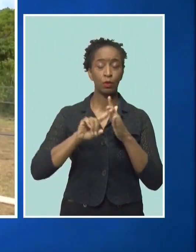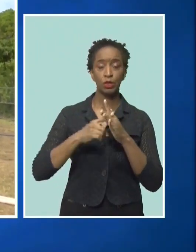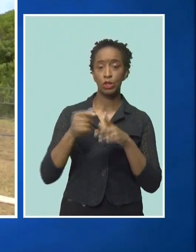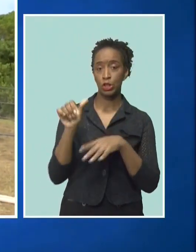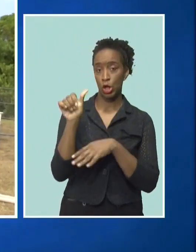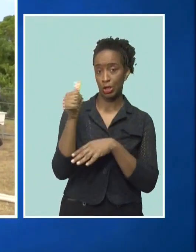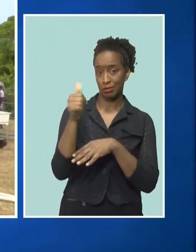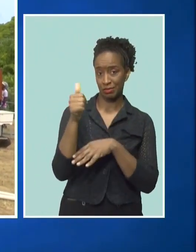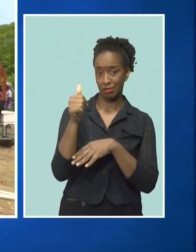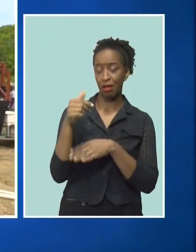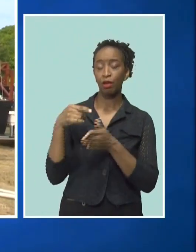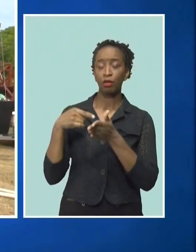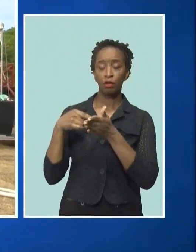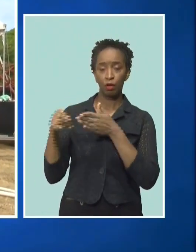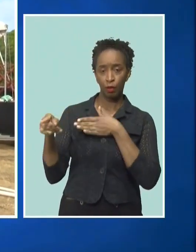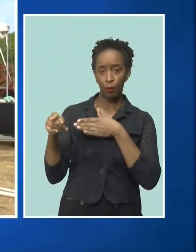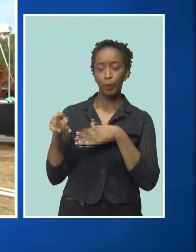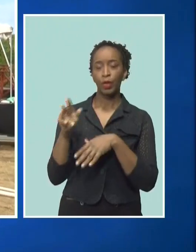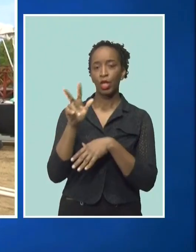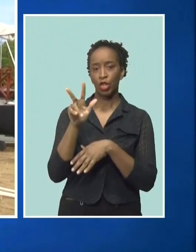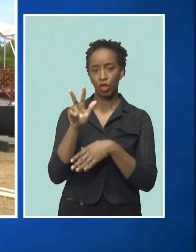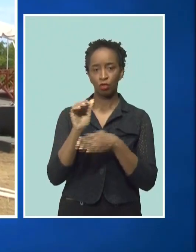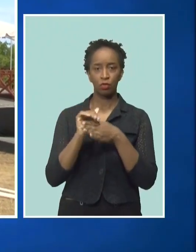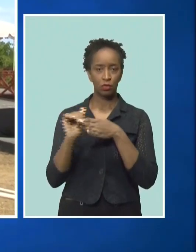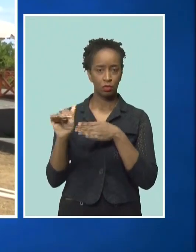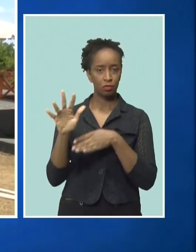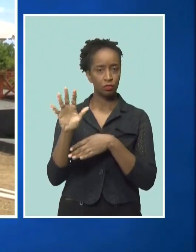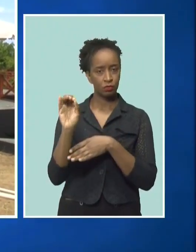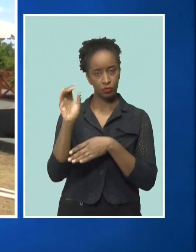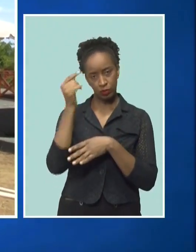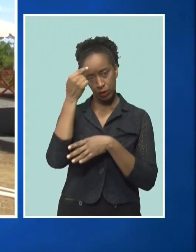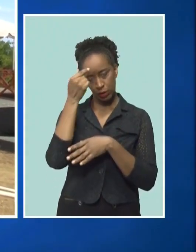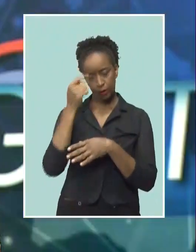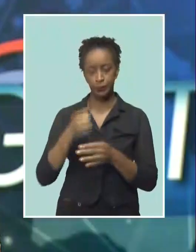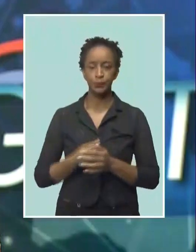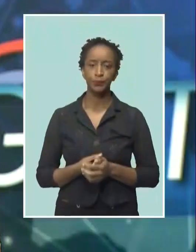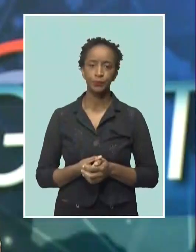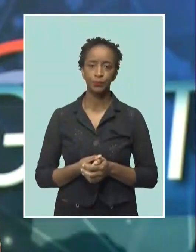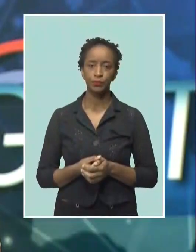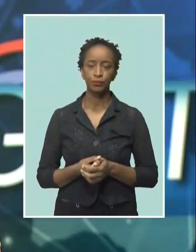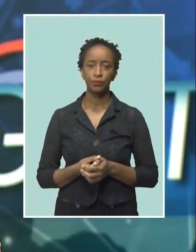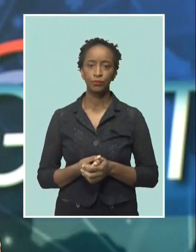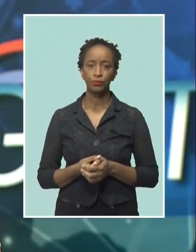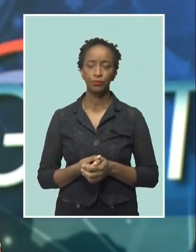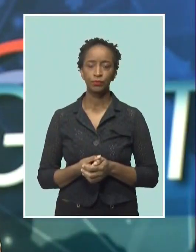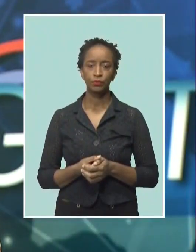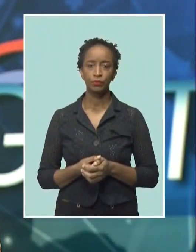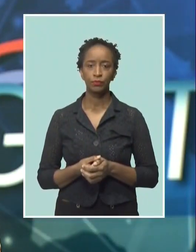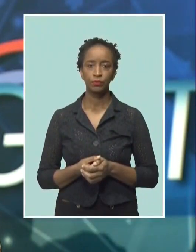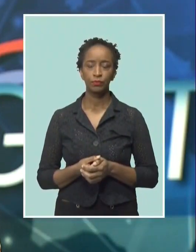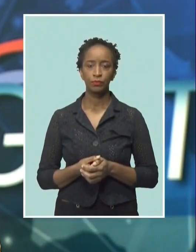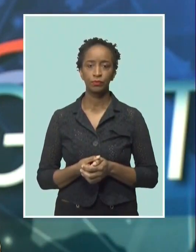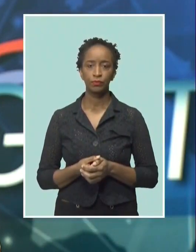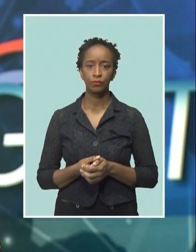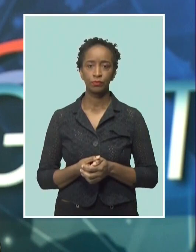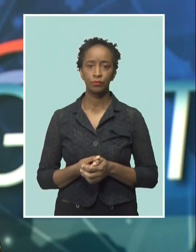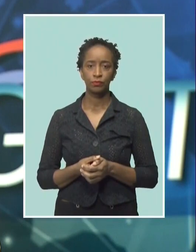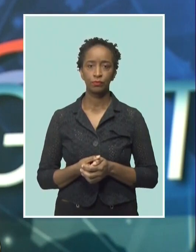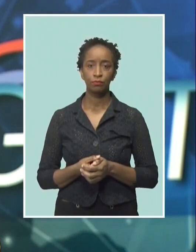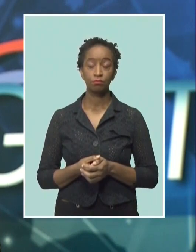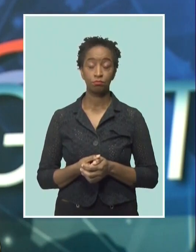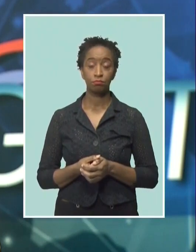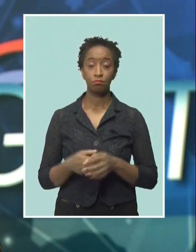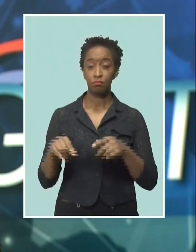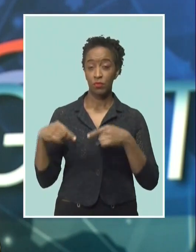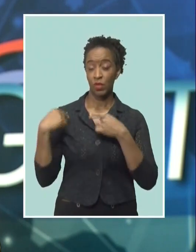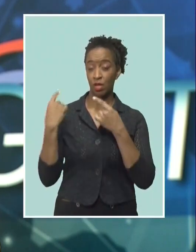regular fares. Anesta Henry, CBC News. Barbados' longest-running film festival is